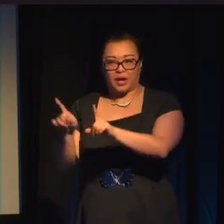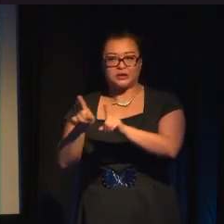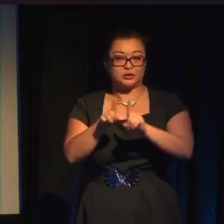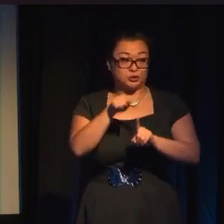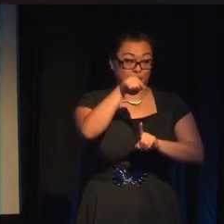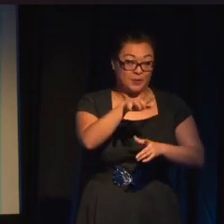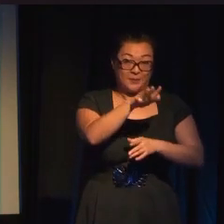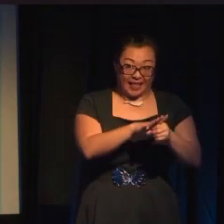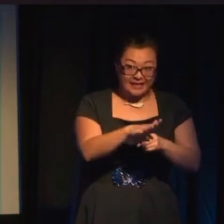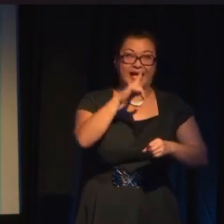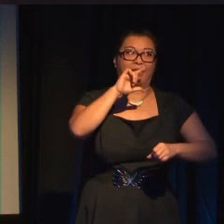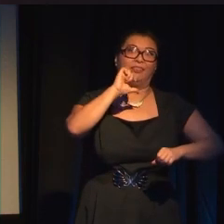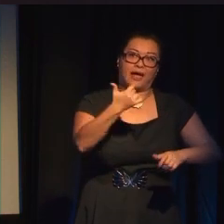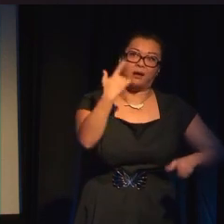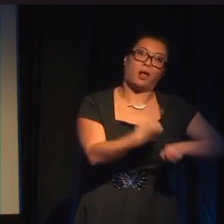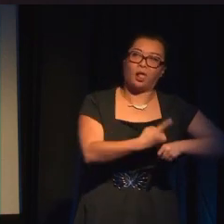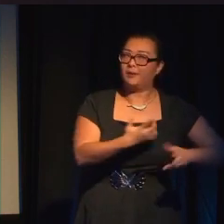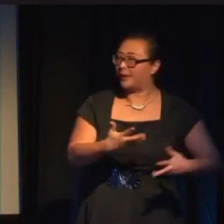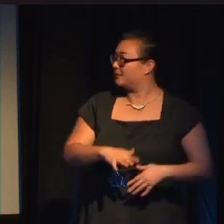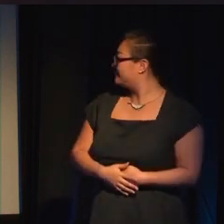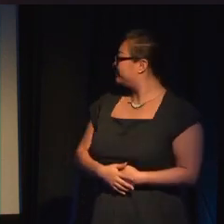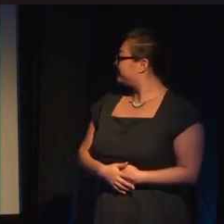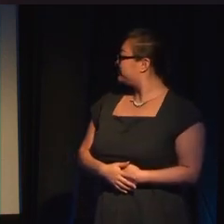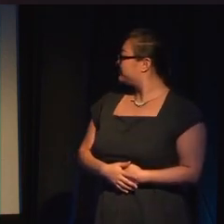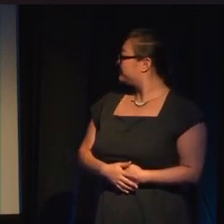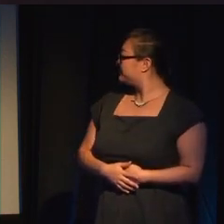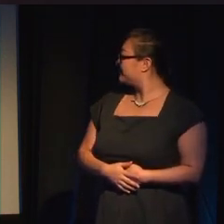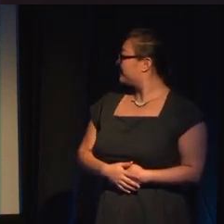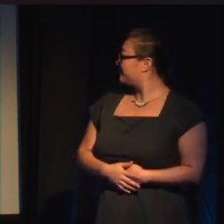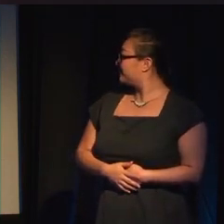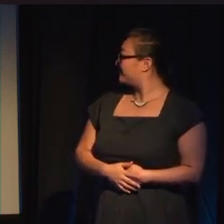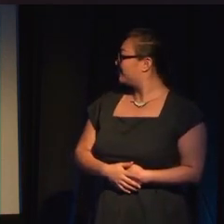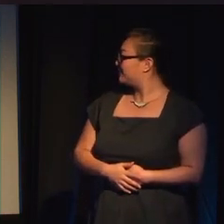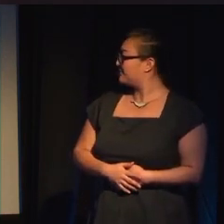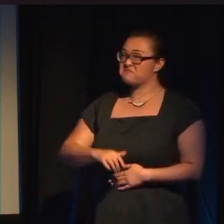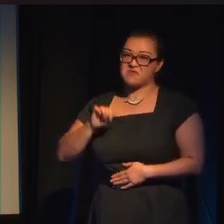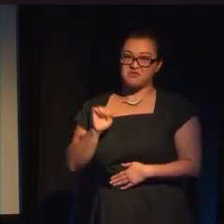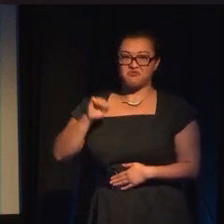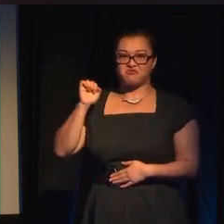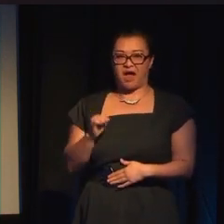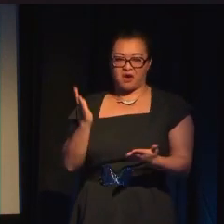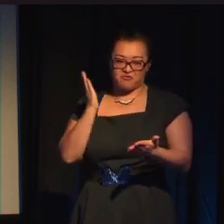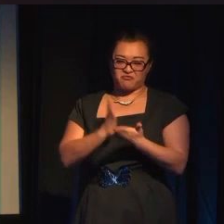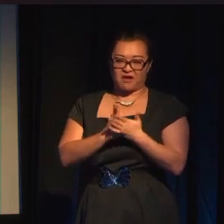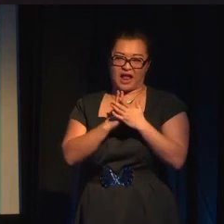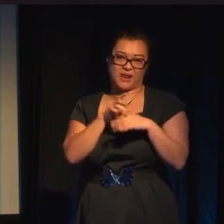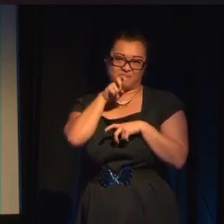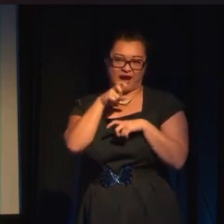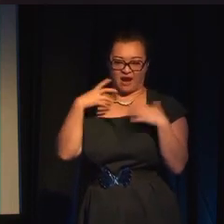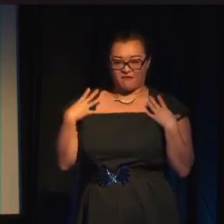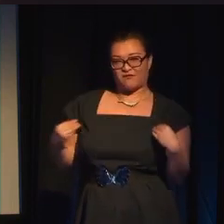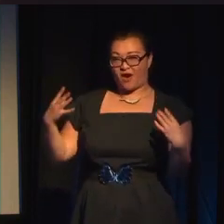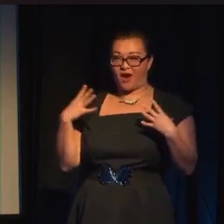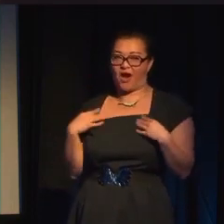But I like this particular exchange. That's right, real beaver fur. Made from the last